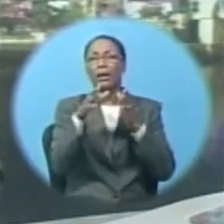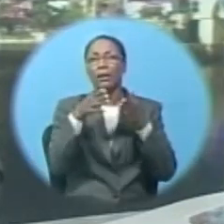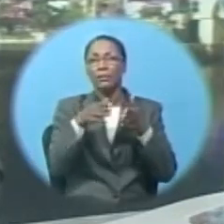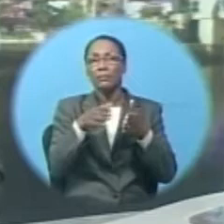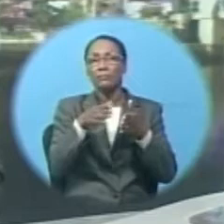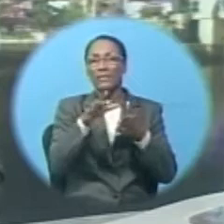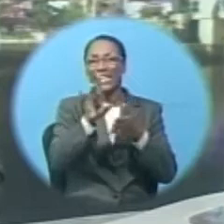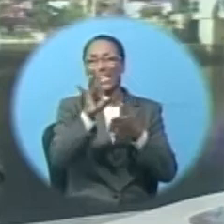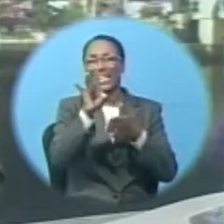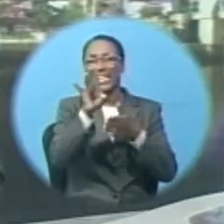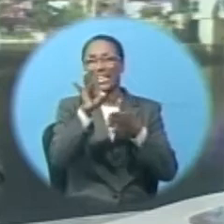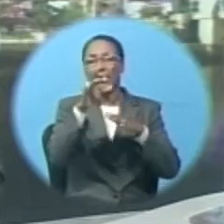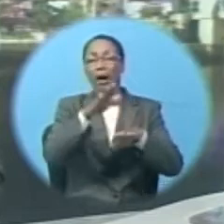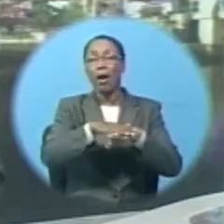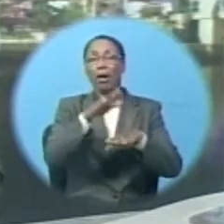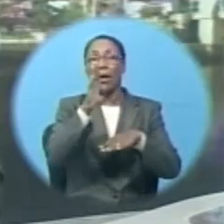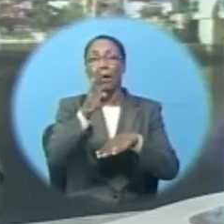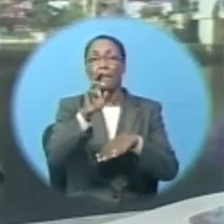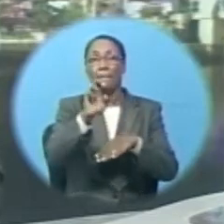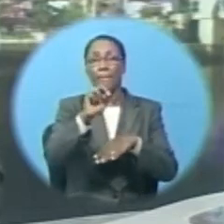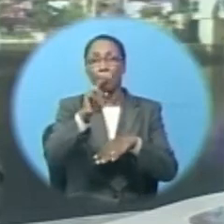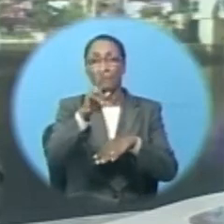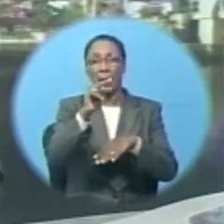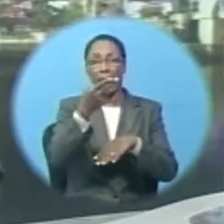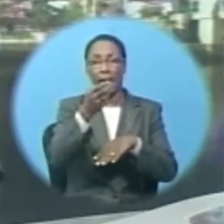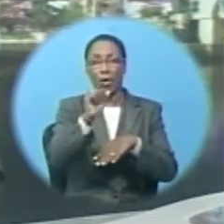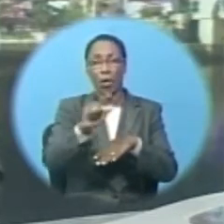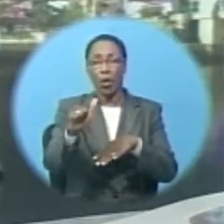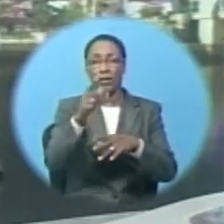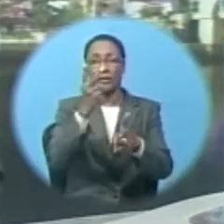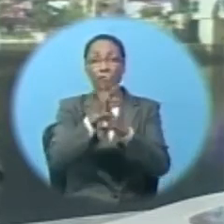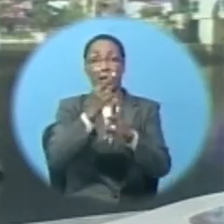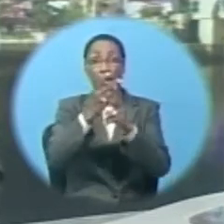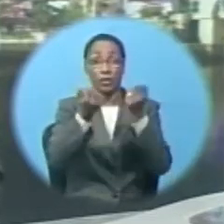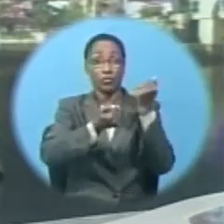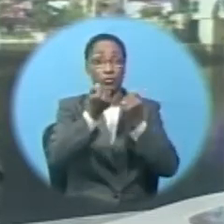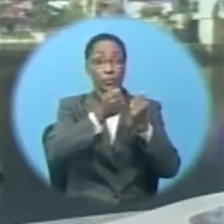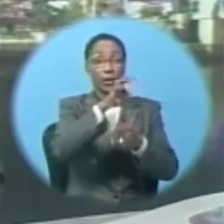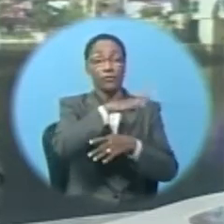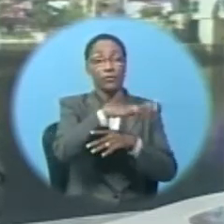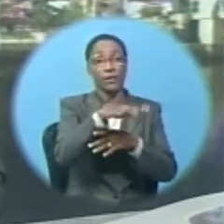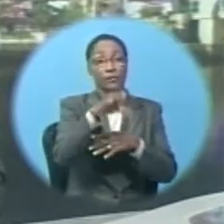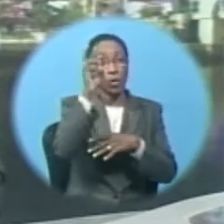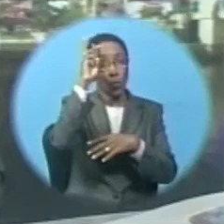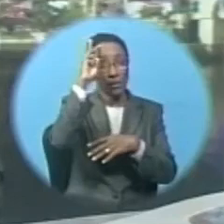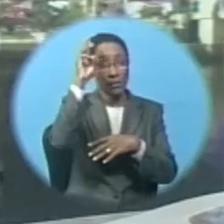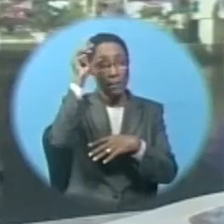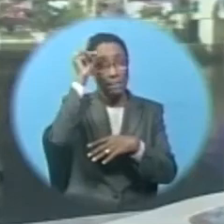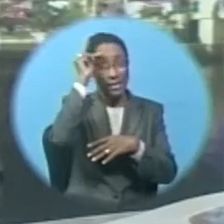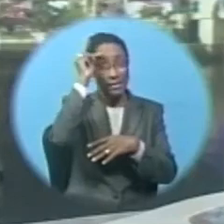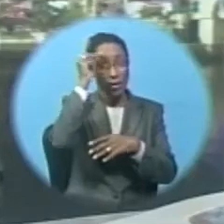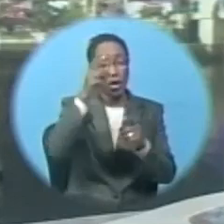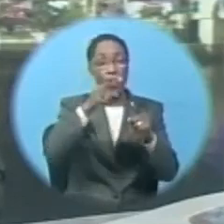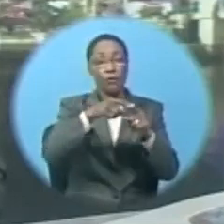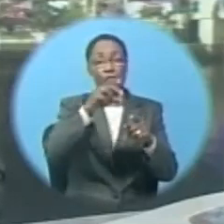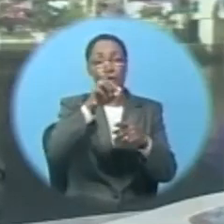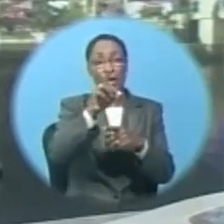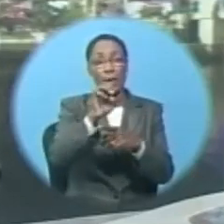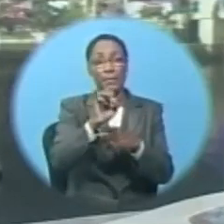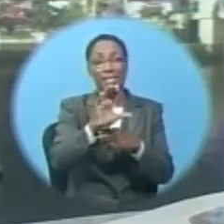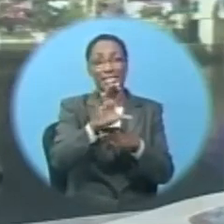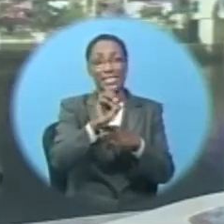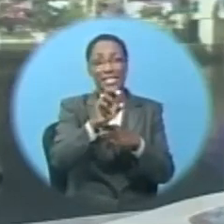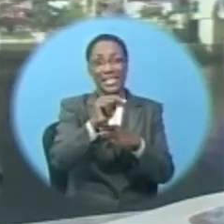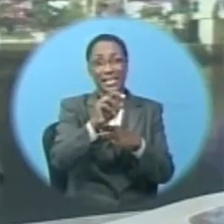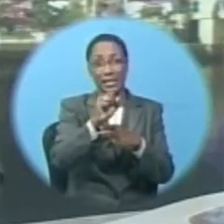night. The vehicle was driven by 55-year-old Winston Maskell of Deacon's Farm, St. Michael. Arthur sustained head injuries and was